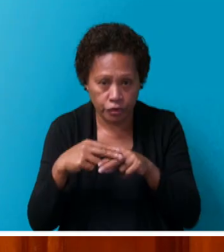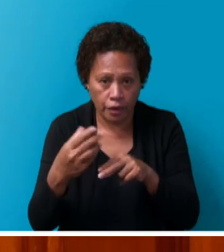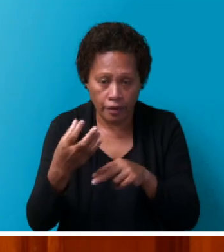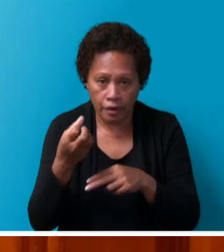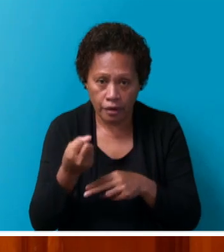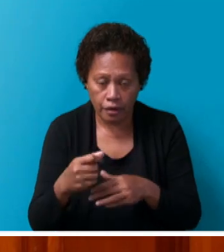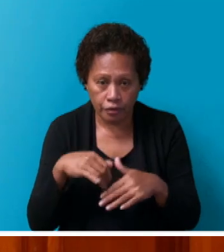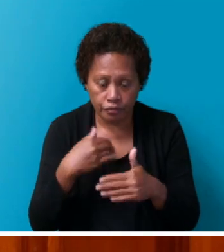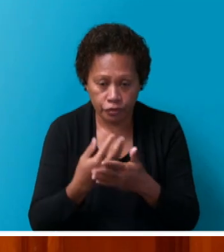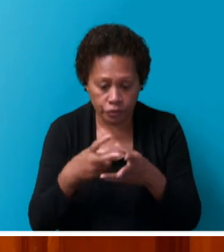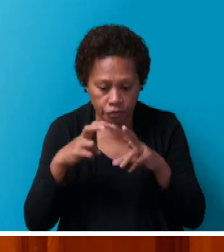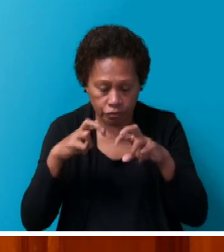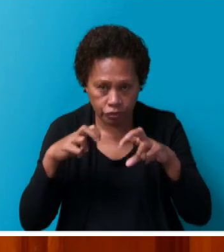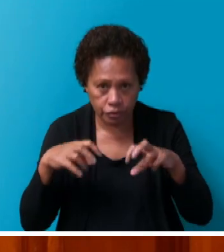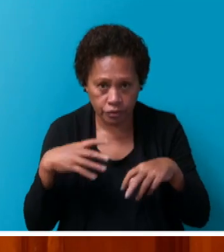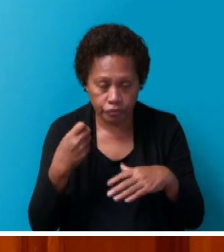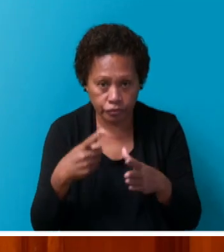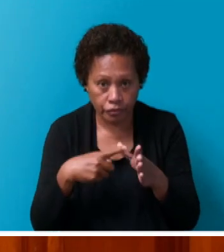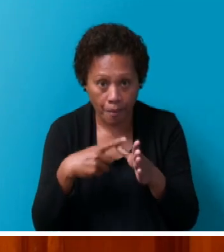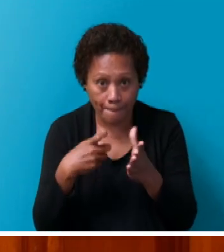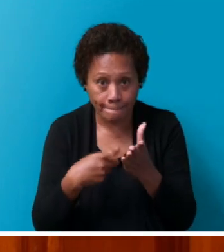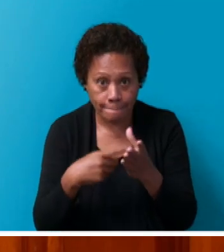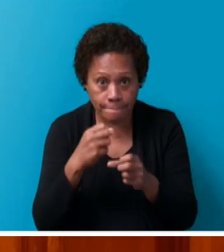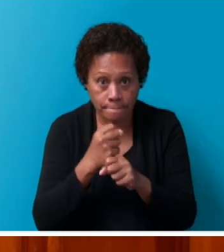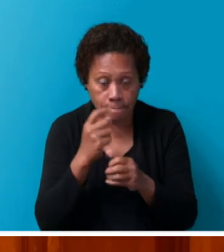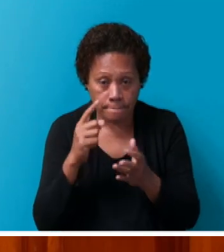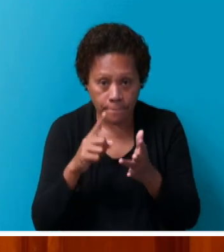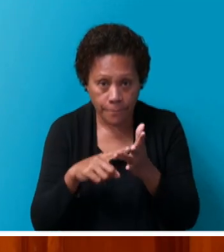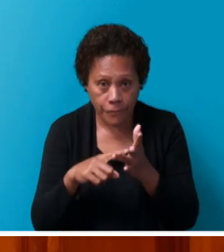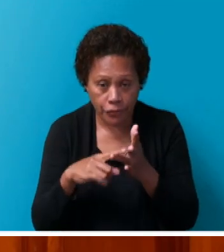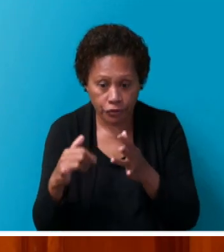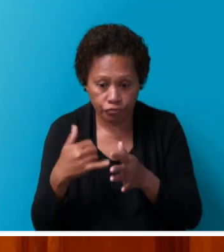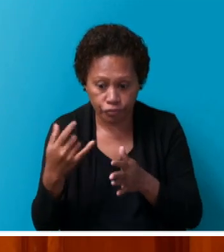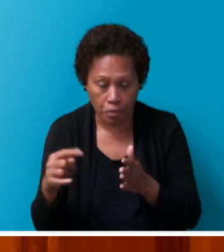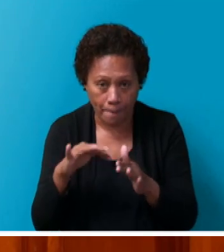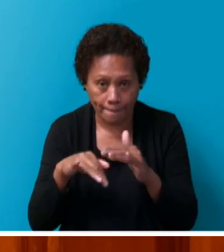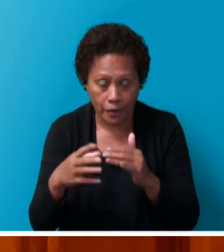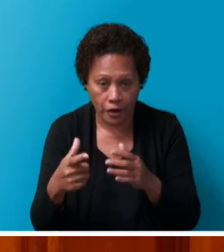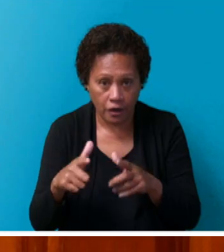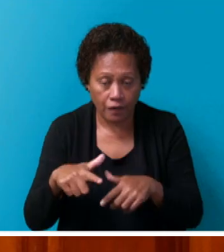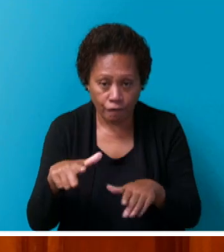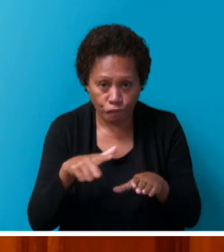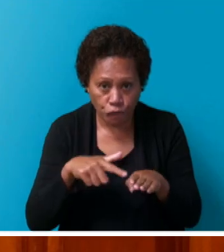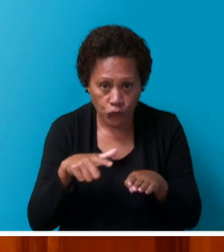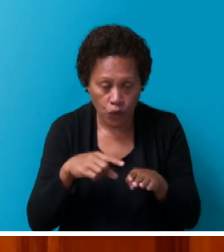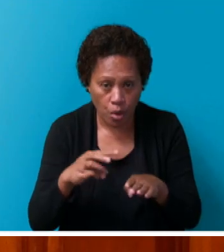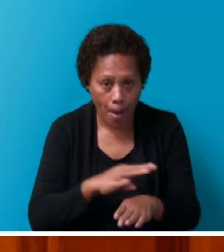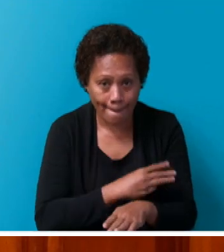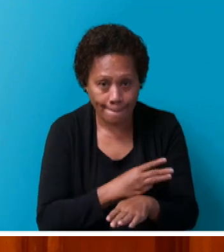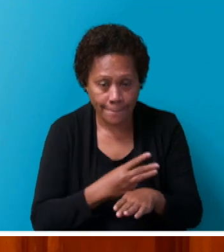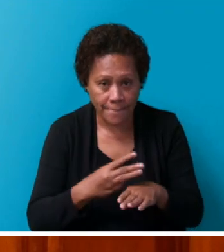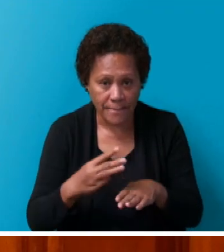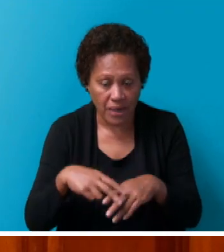the research vessel, the Argo, during its Kandavu leg, living and working alongside local and overseas marine scientists, an